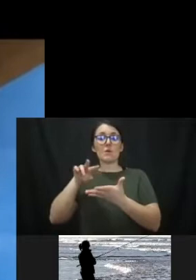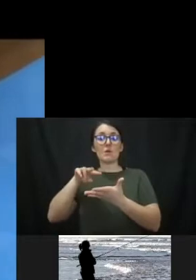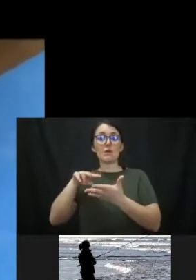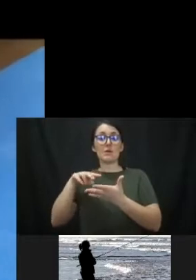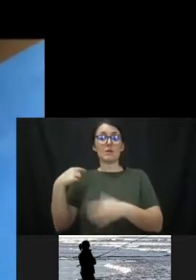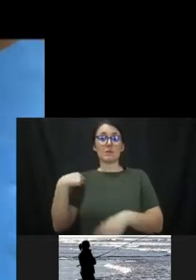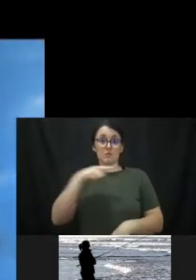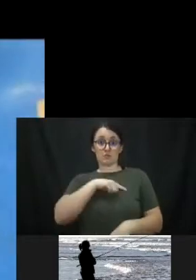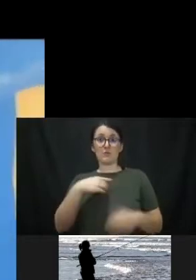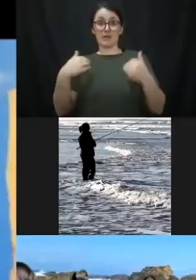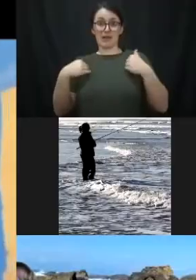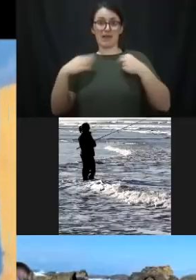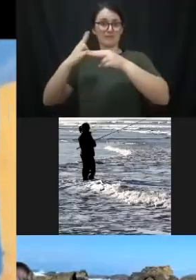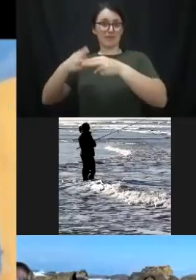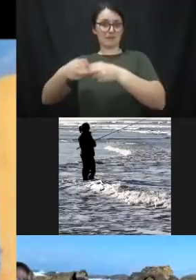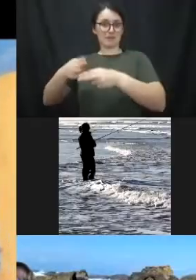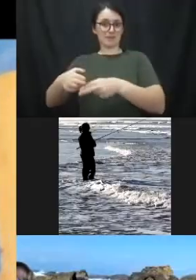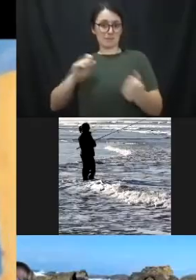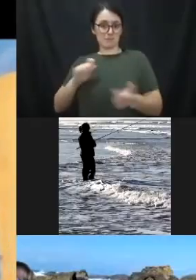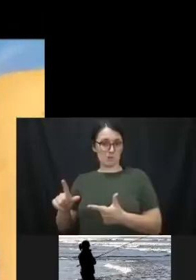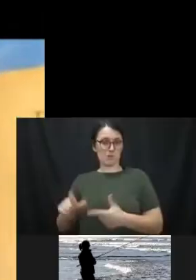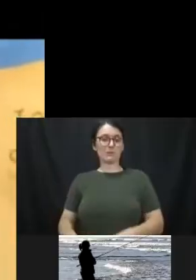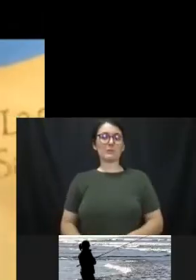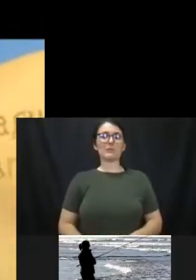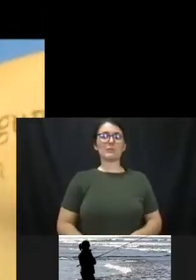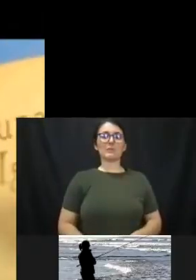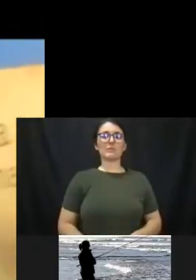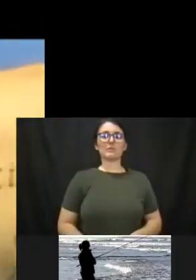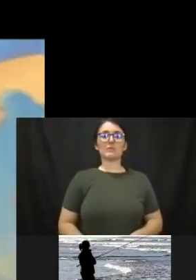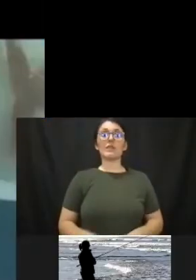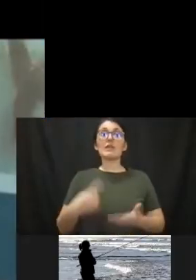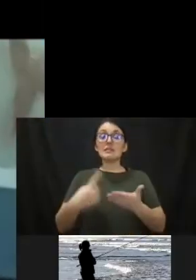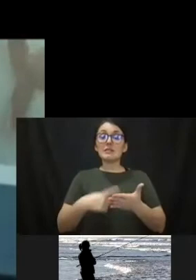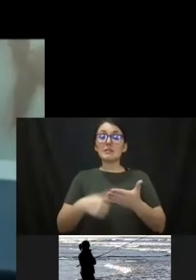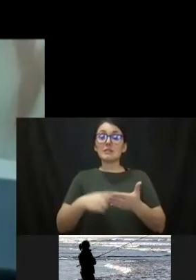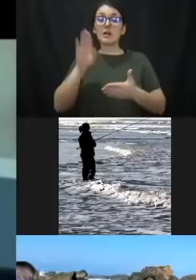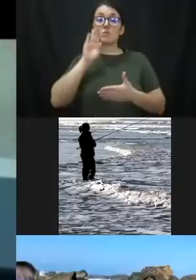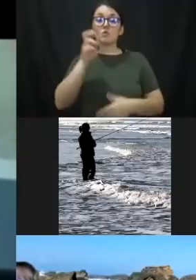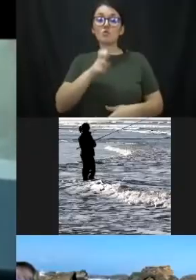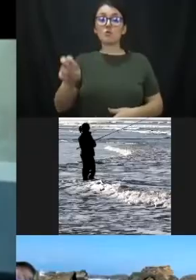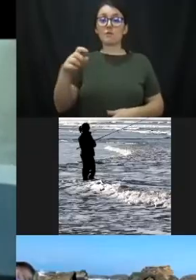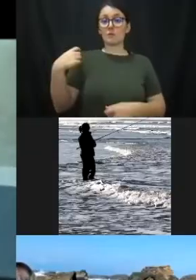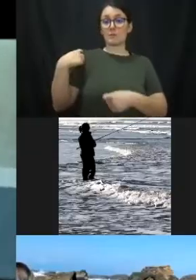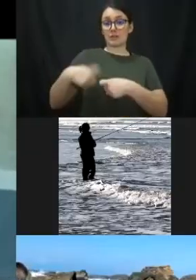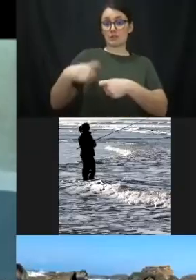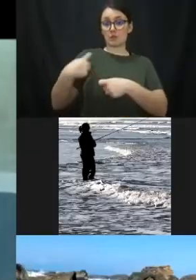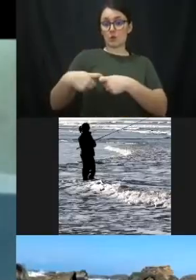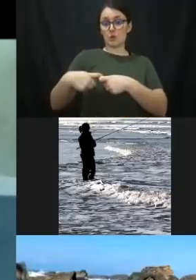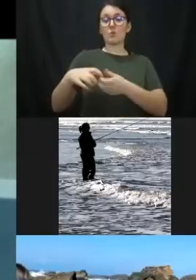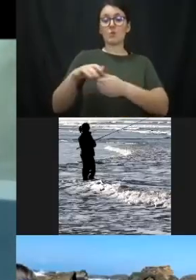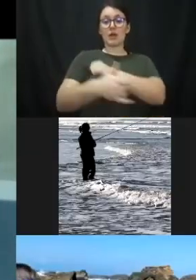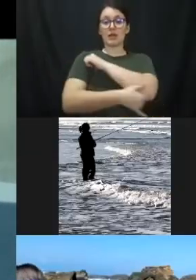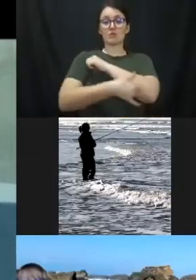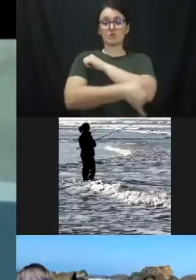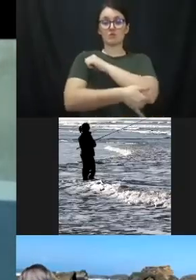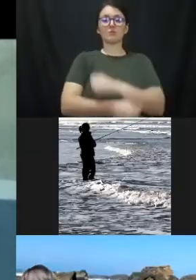named. And then they also head down to Mexico. So we